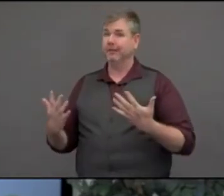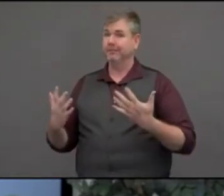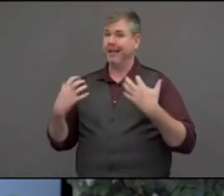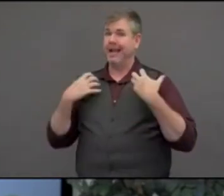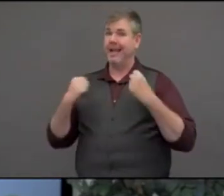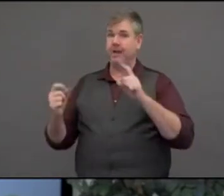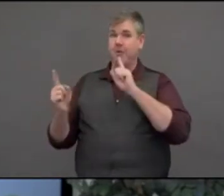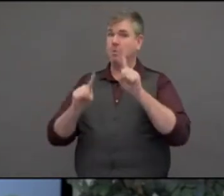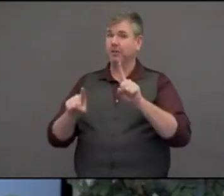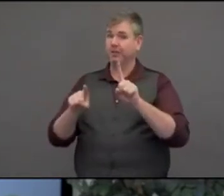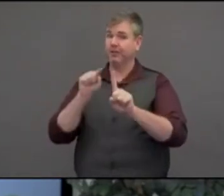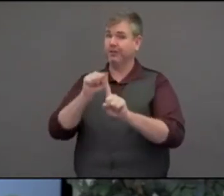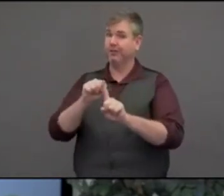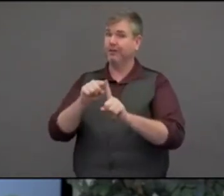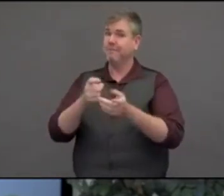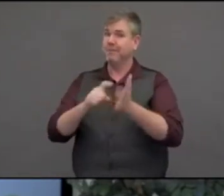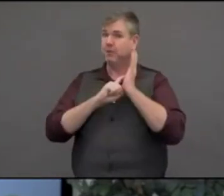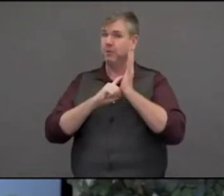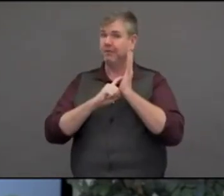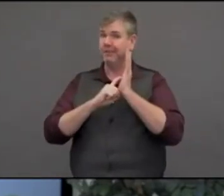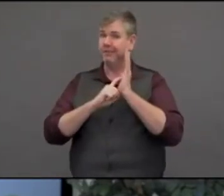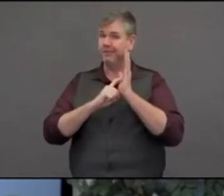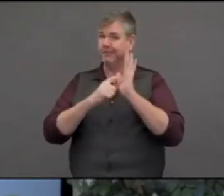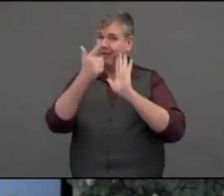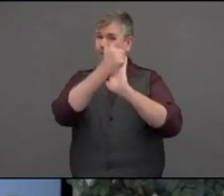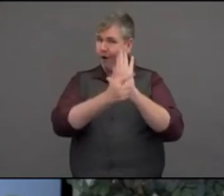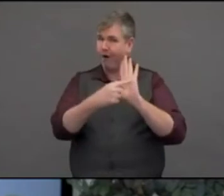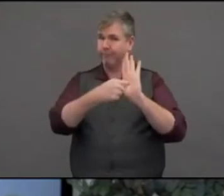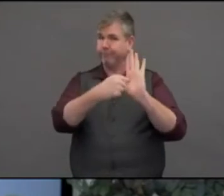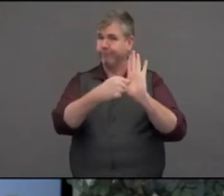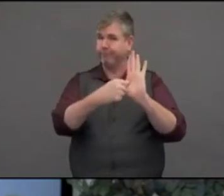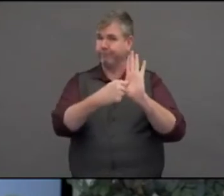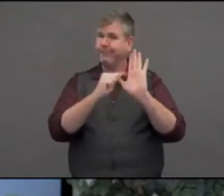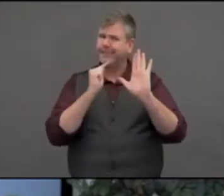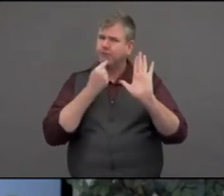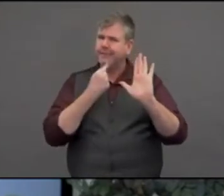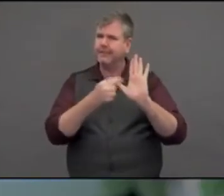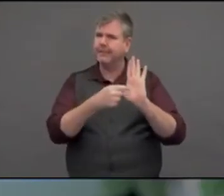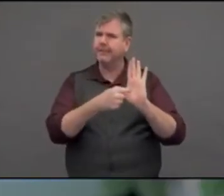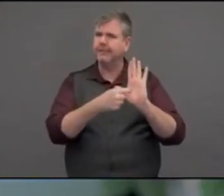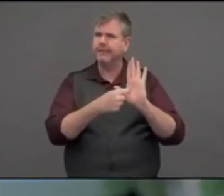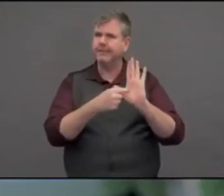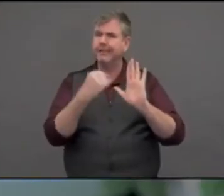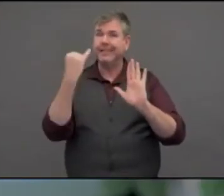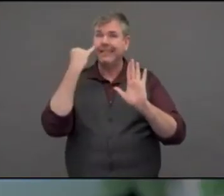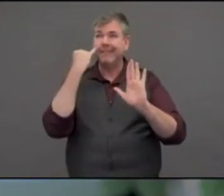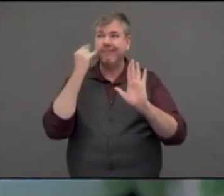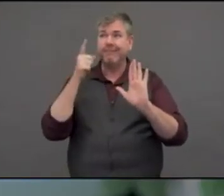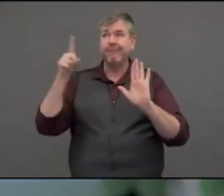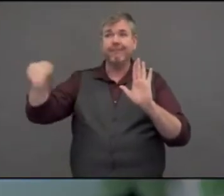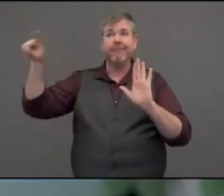They are the law, and we take that very seriously. And so if there are violations, do report them.